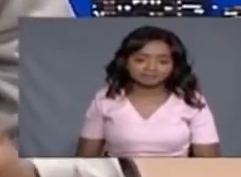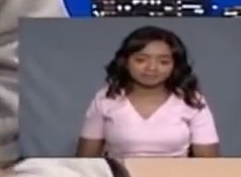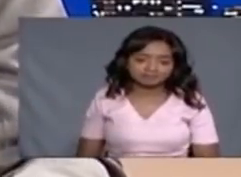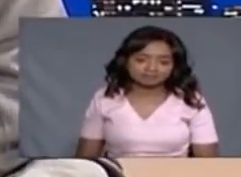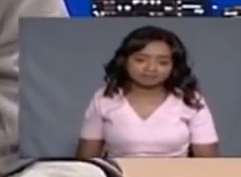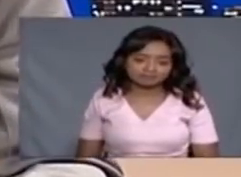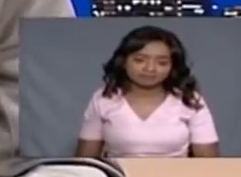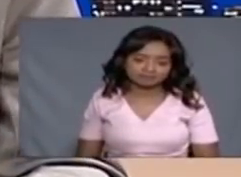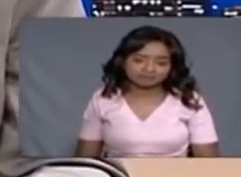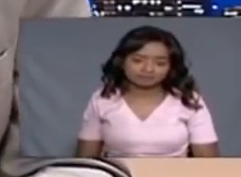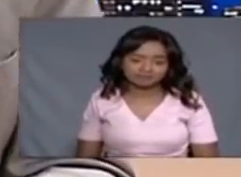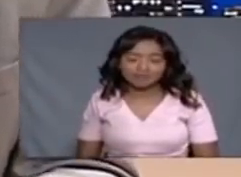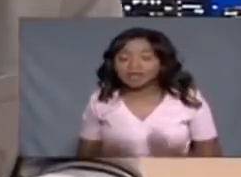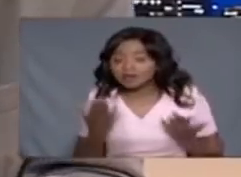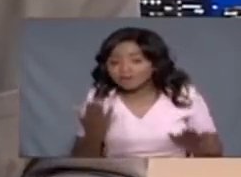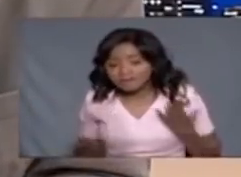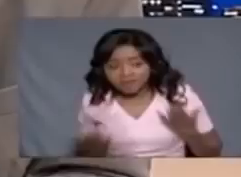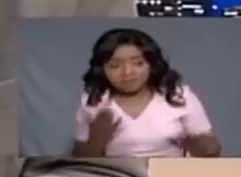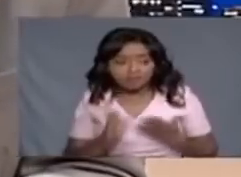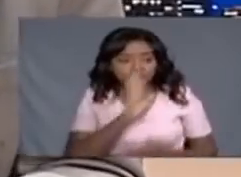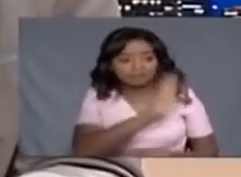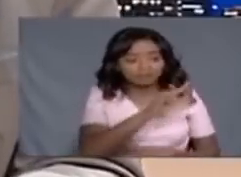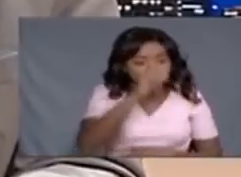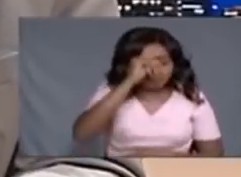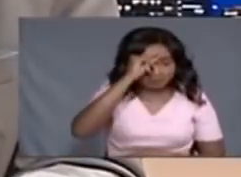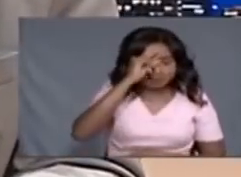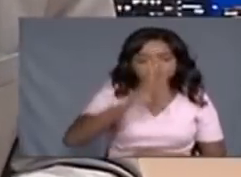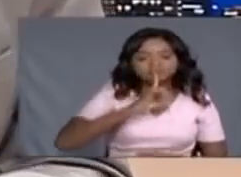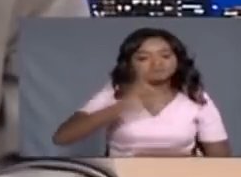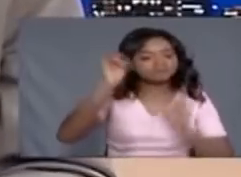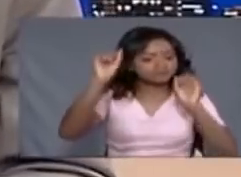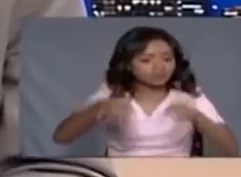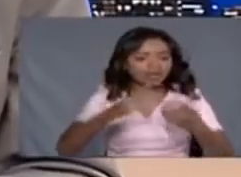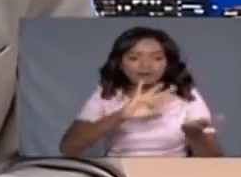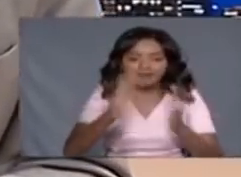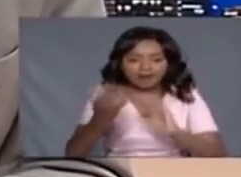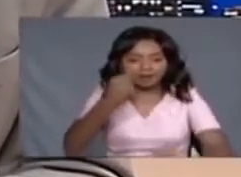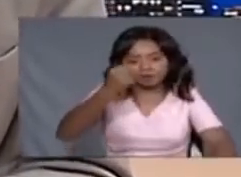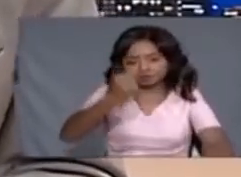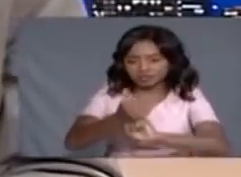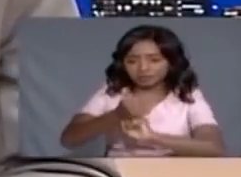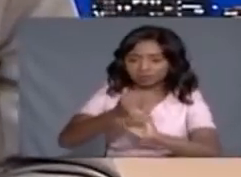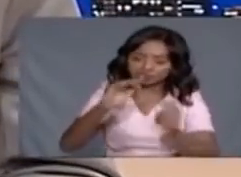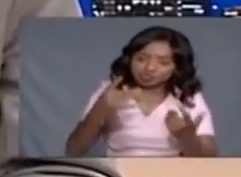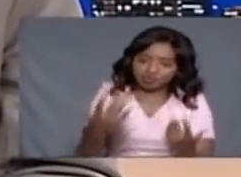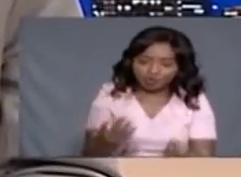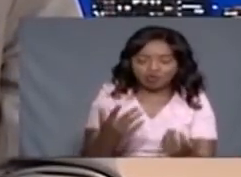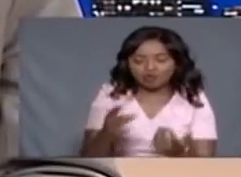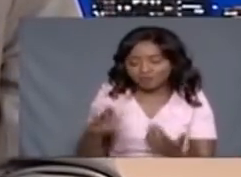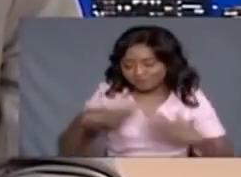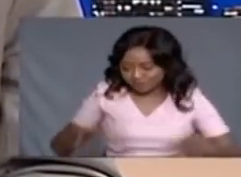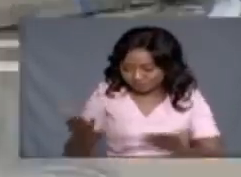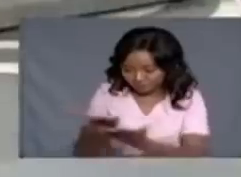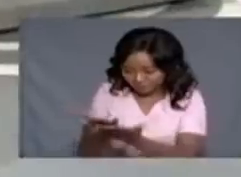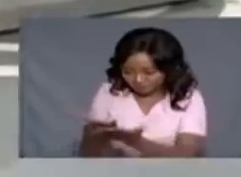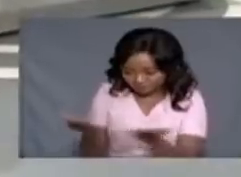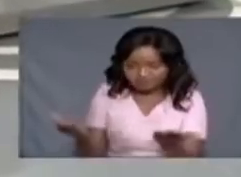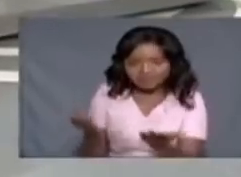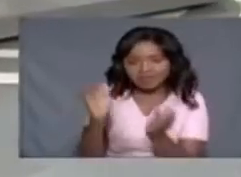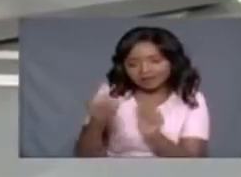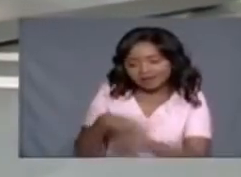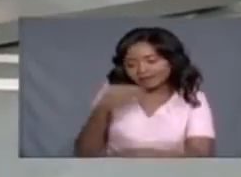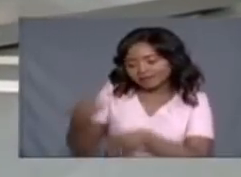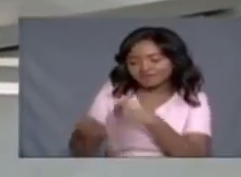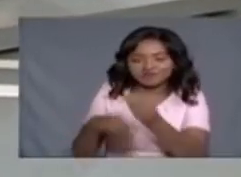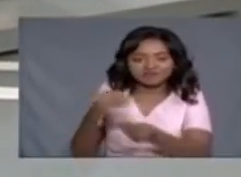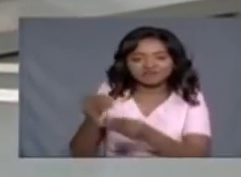Possibly there could be a policy or government directive to support or to compensate those farms. So when you say the swarm continues,